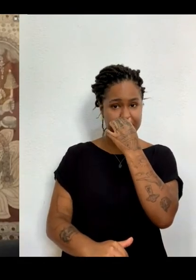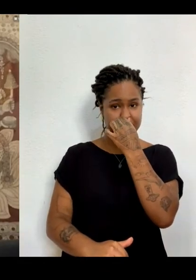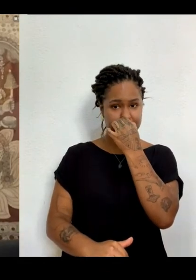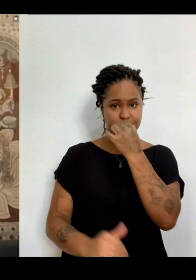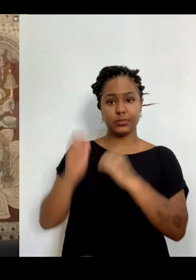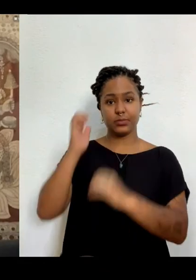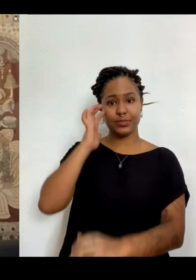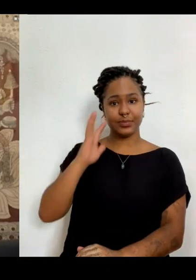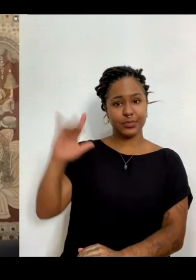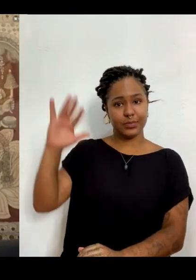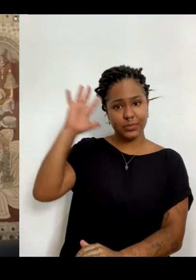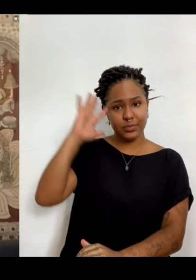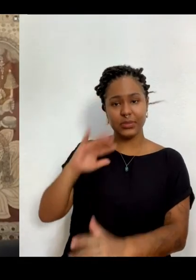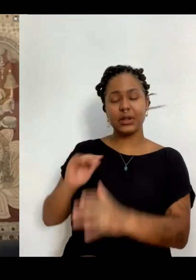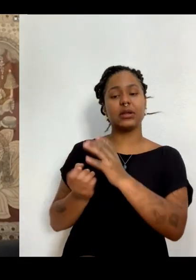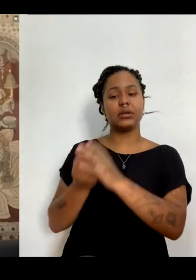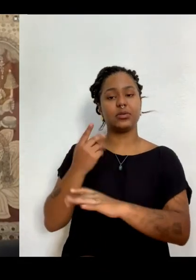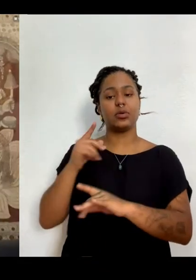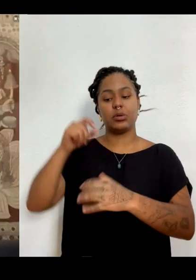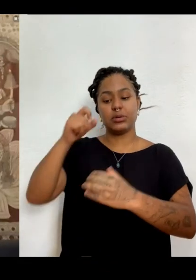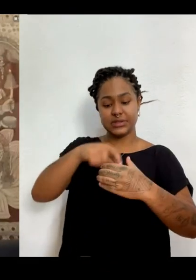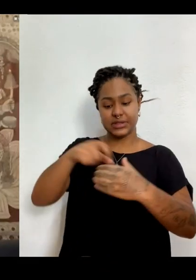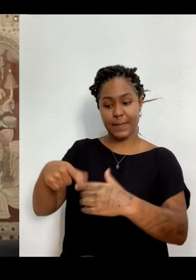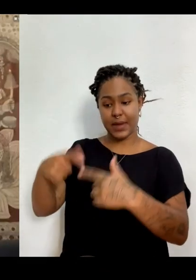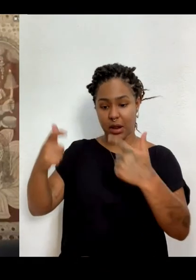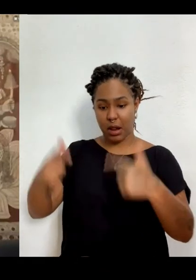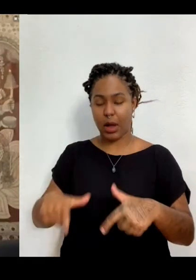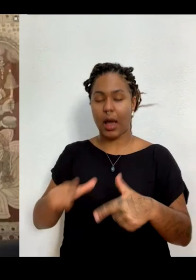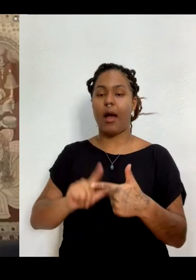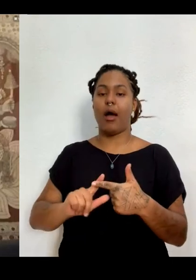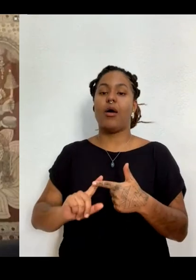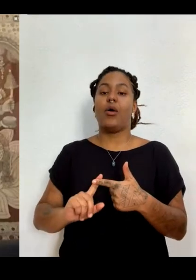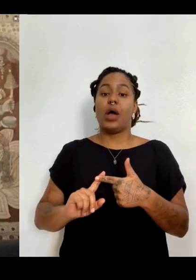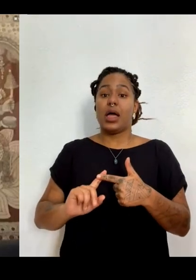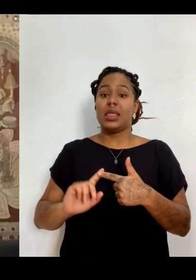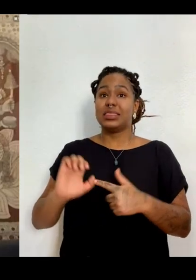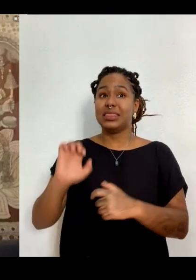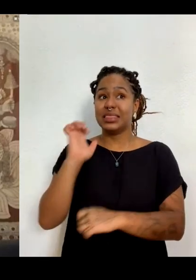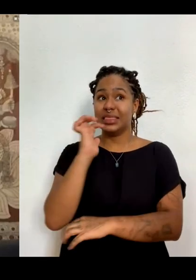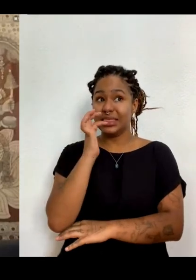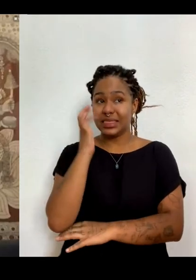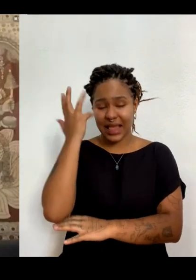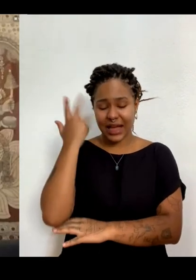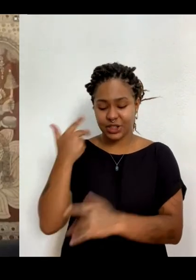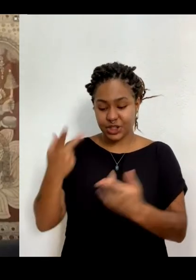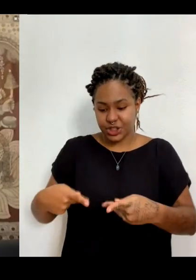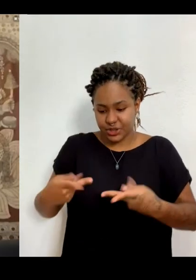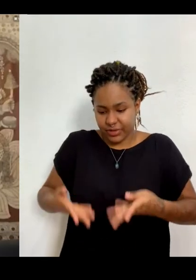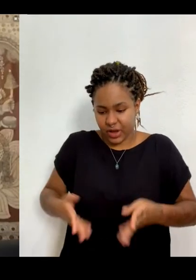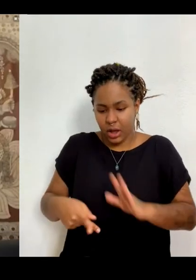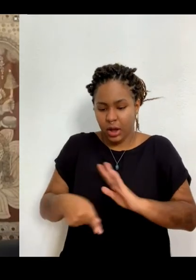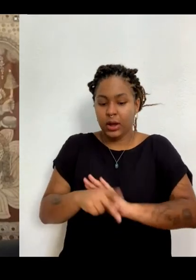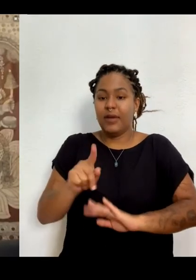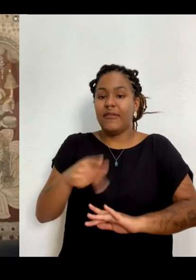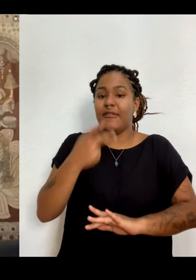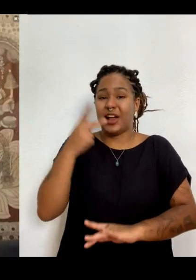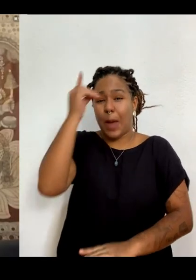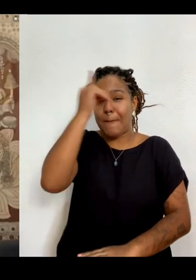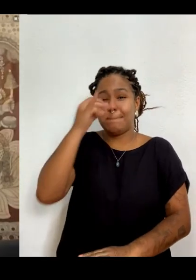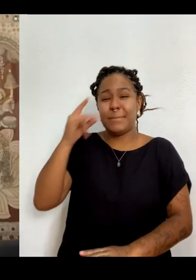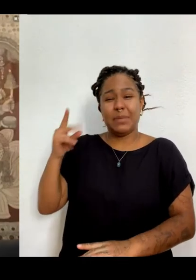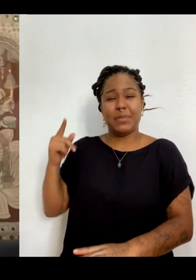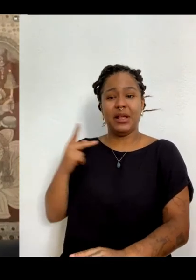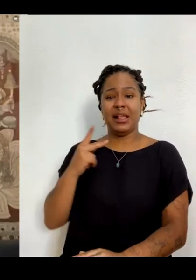seeds are primitive just like we were called primitive because colonialism has to make you